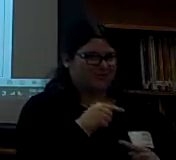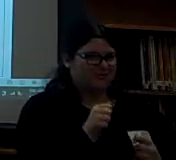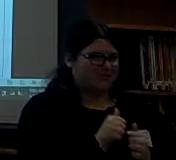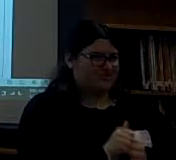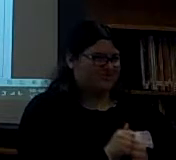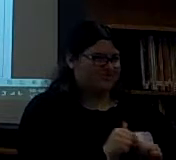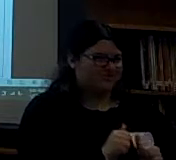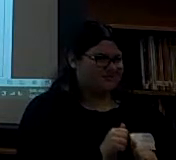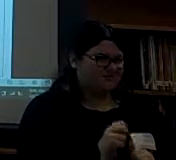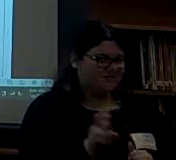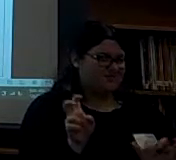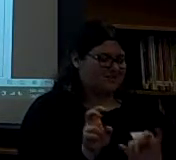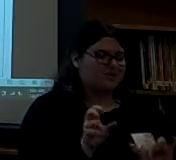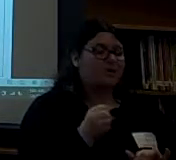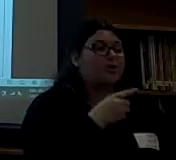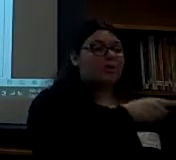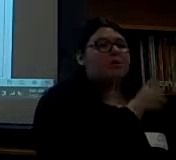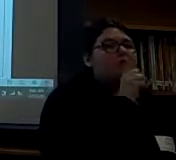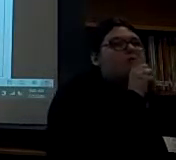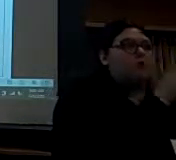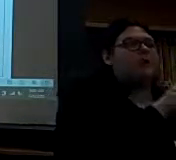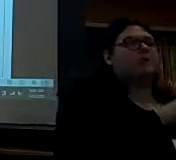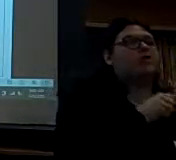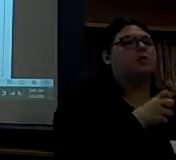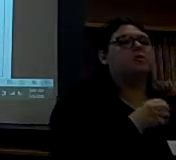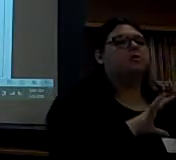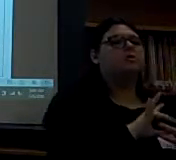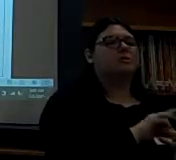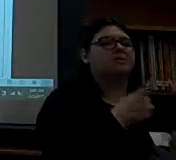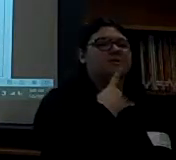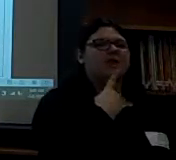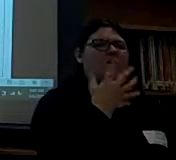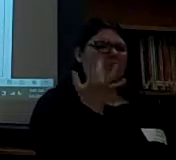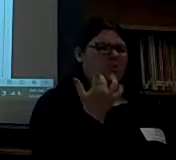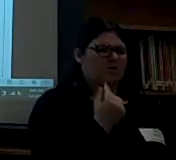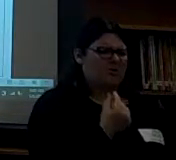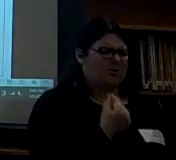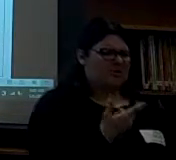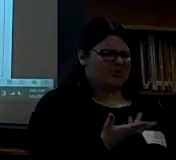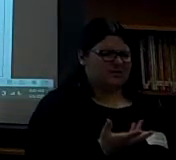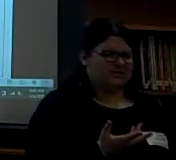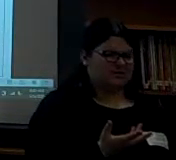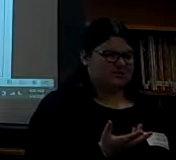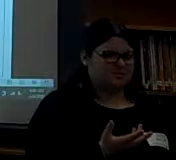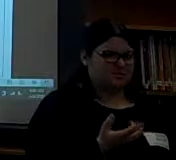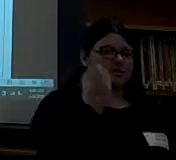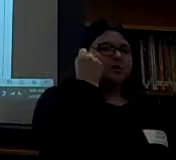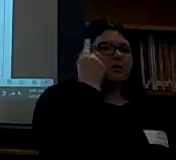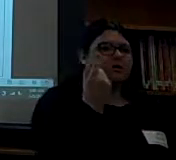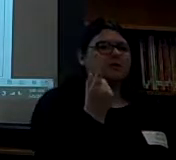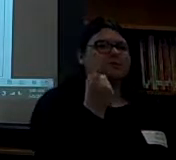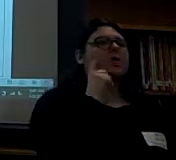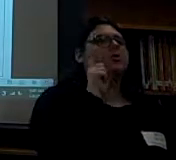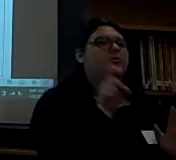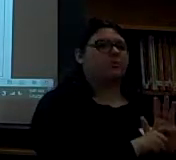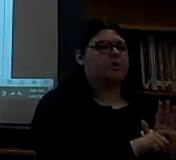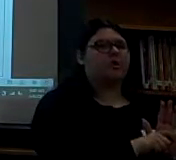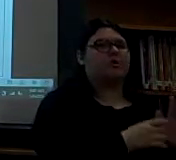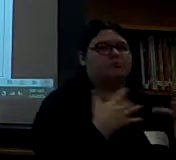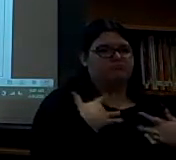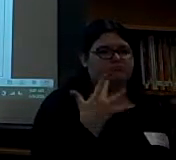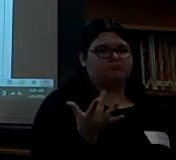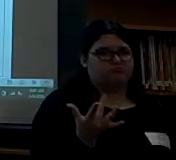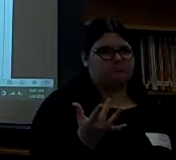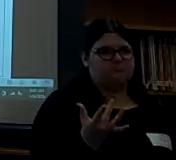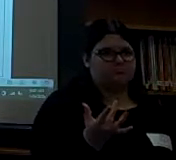too. But they really struggle. So connection is really where you're saying, why are they doing this? And you're understanding and you're recognizing what's going